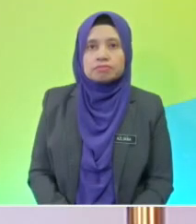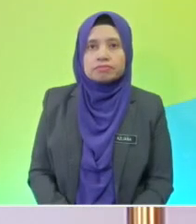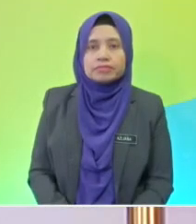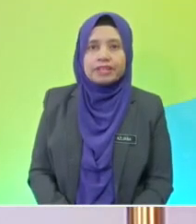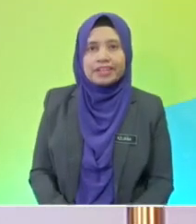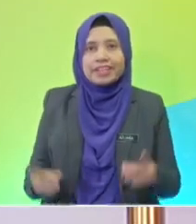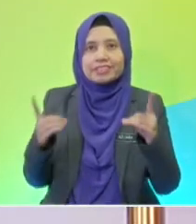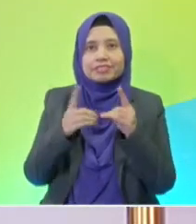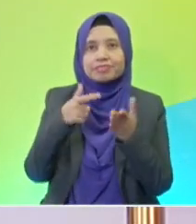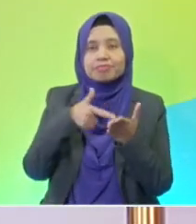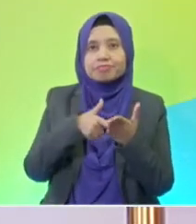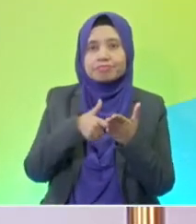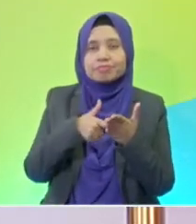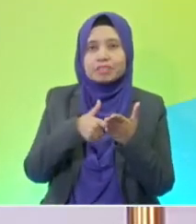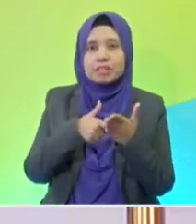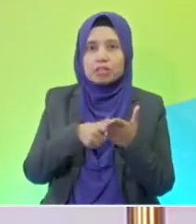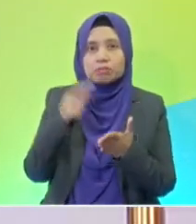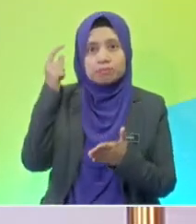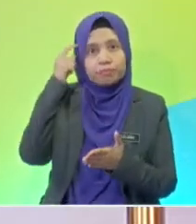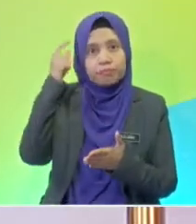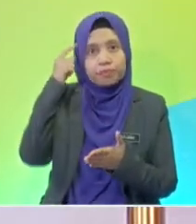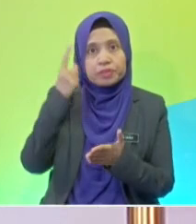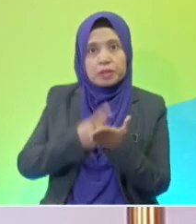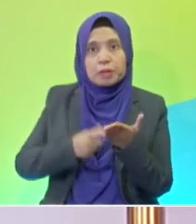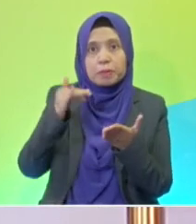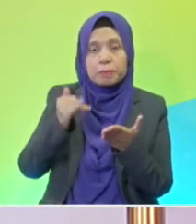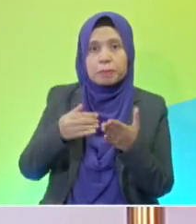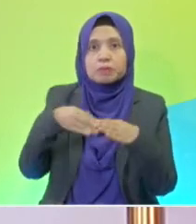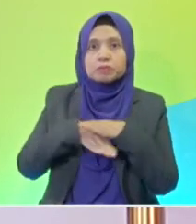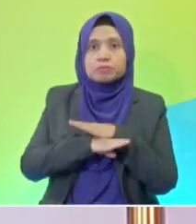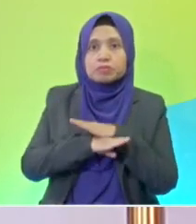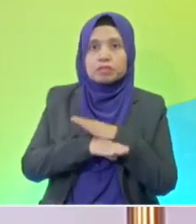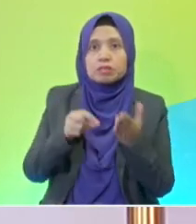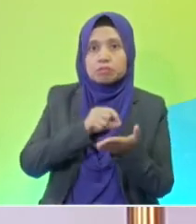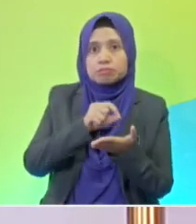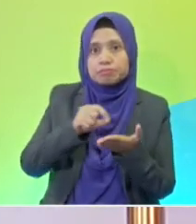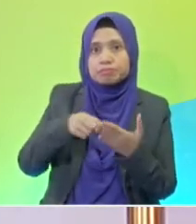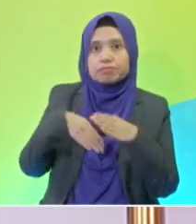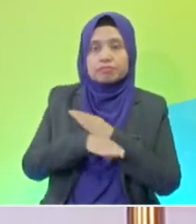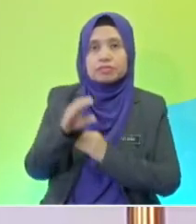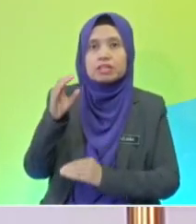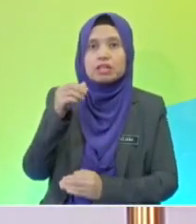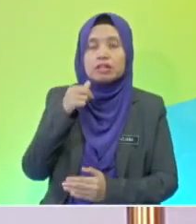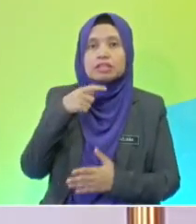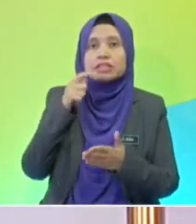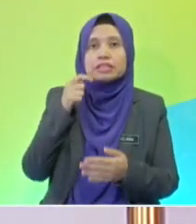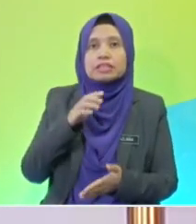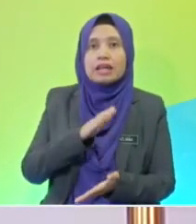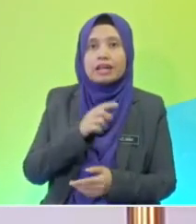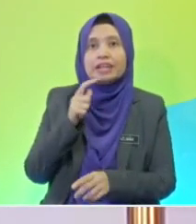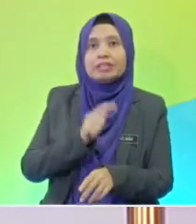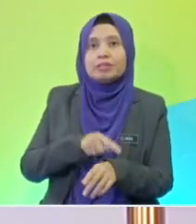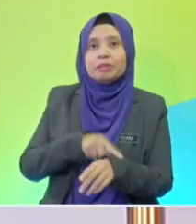Alright, peoples at home, did you think about the time capsule that you want to create? What is it going to be? What are